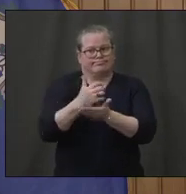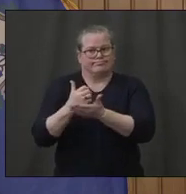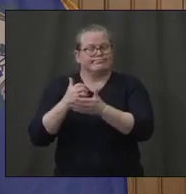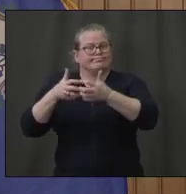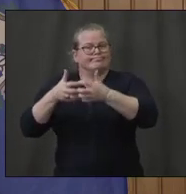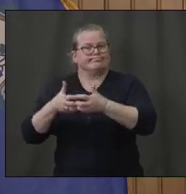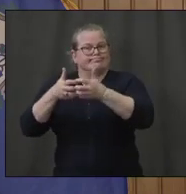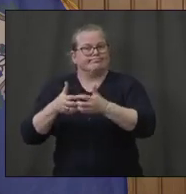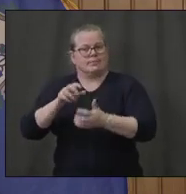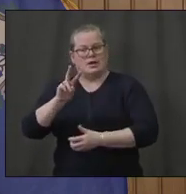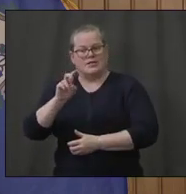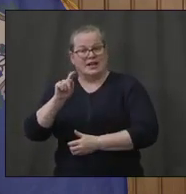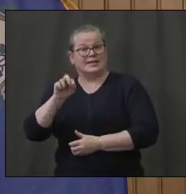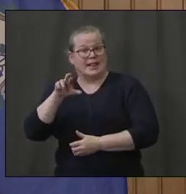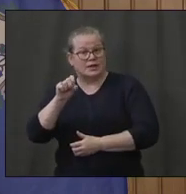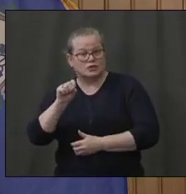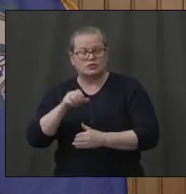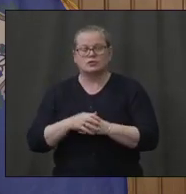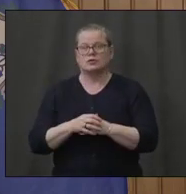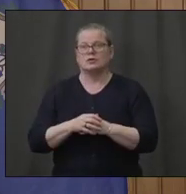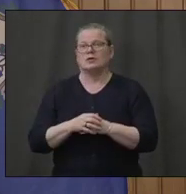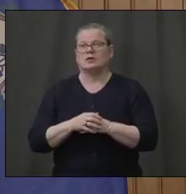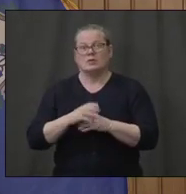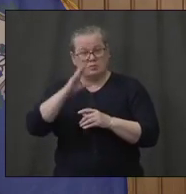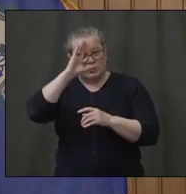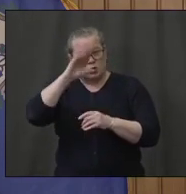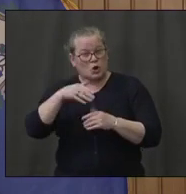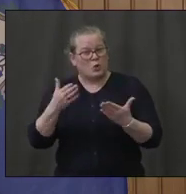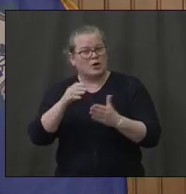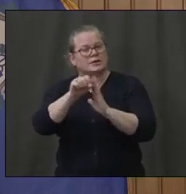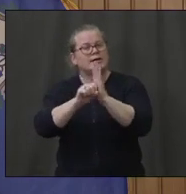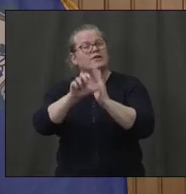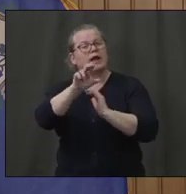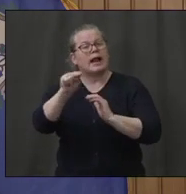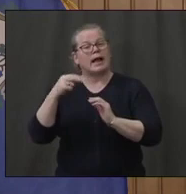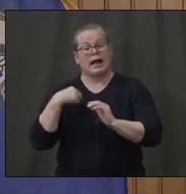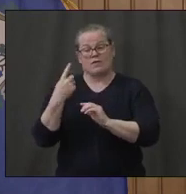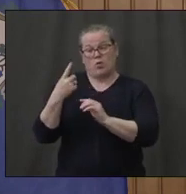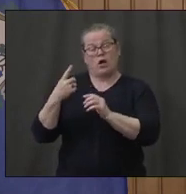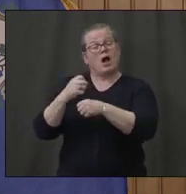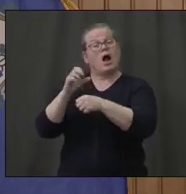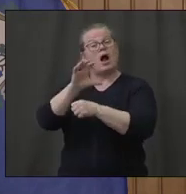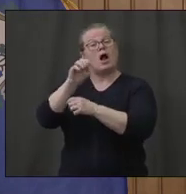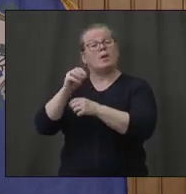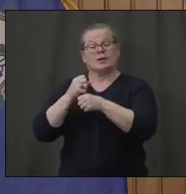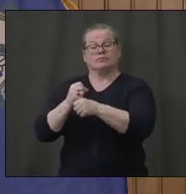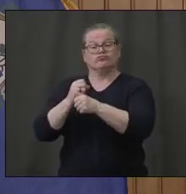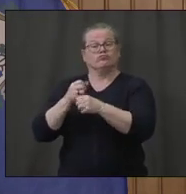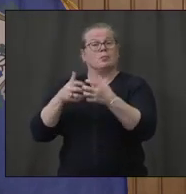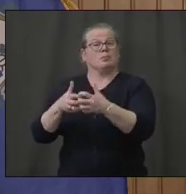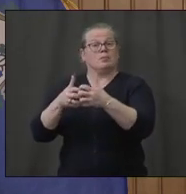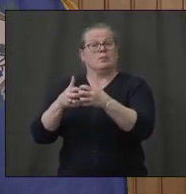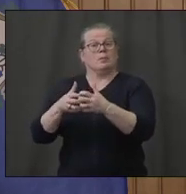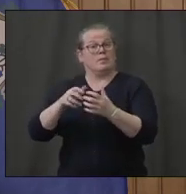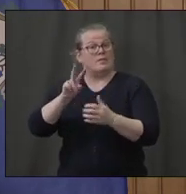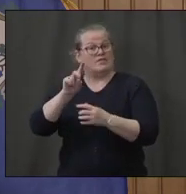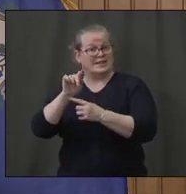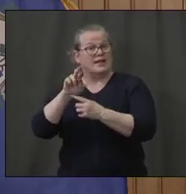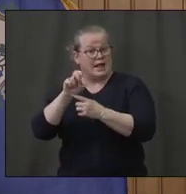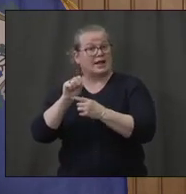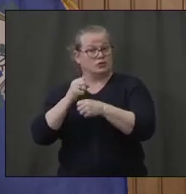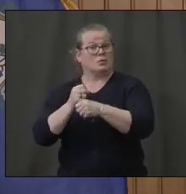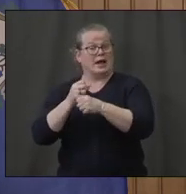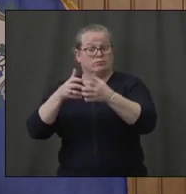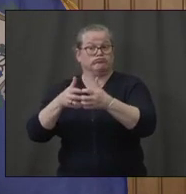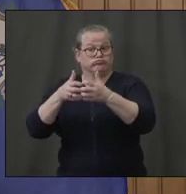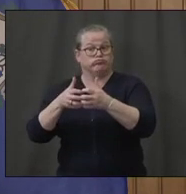we have a ventilator manufacturer here in the state. Maybe we can ramp up production there and get ourselves some more ventilators, working what we can out of the